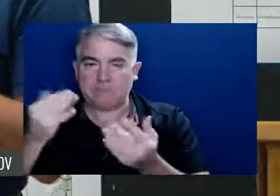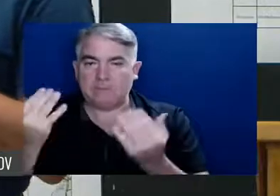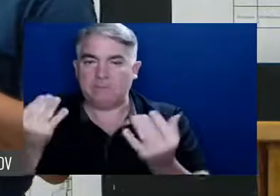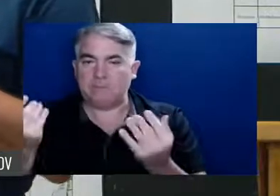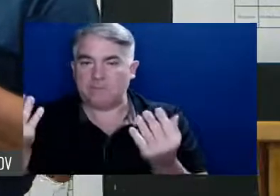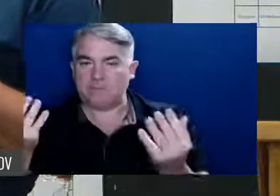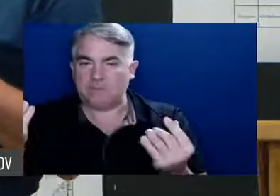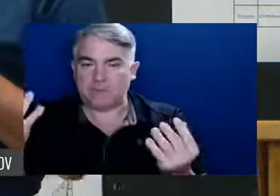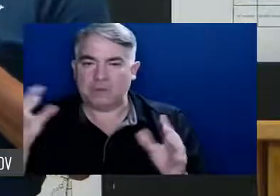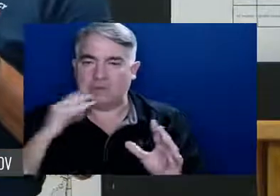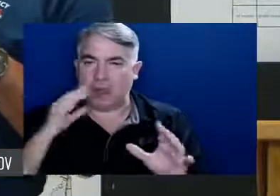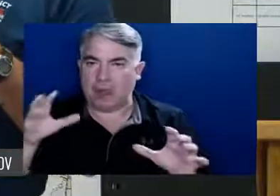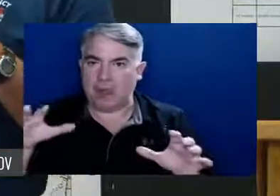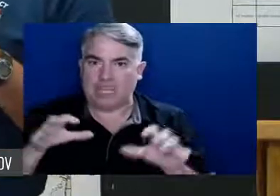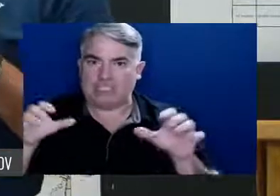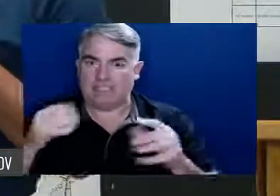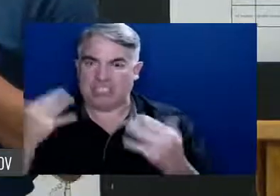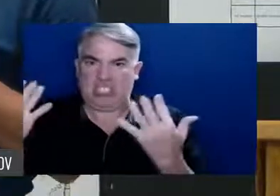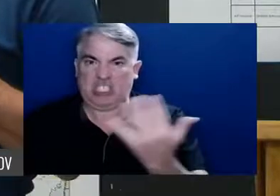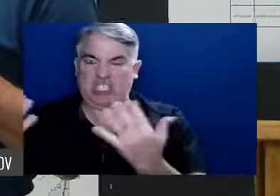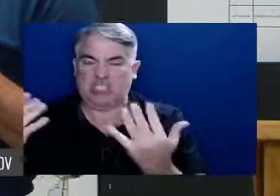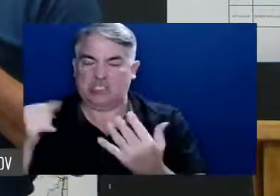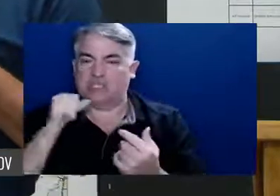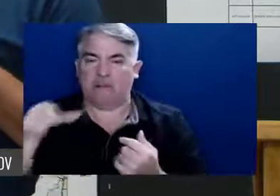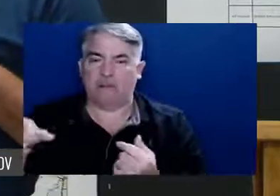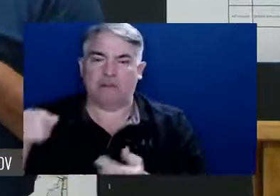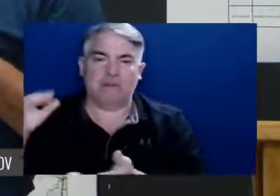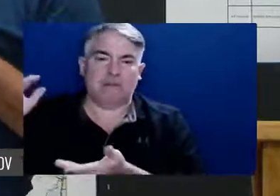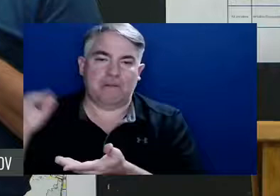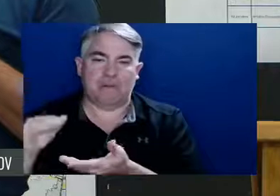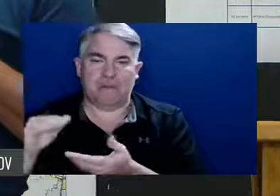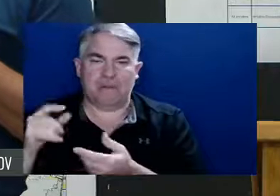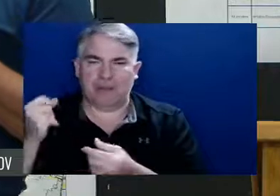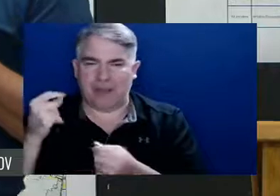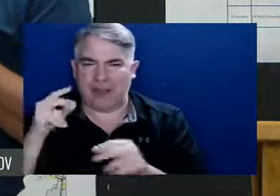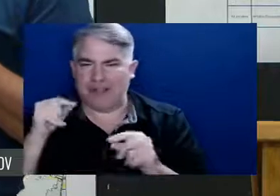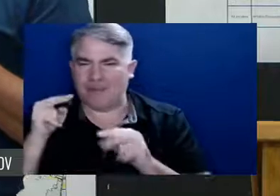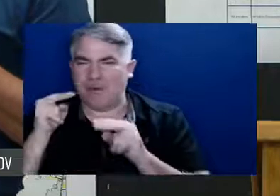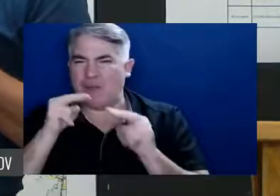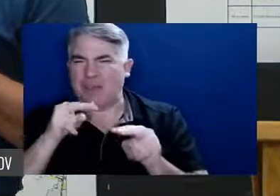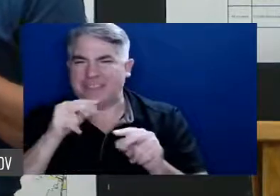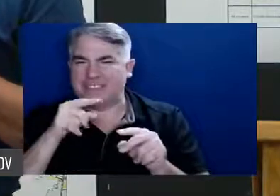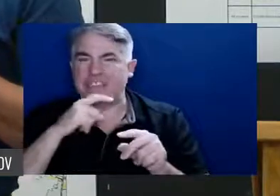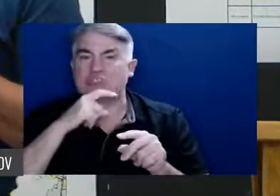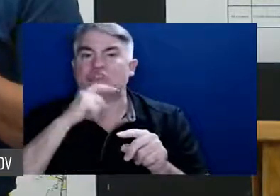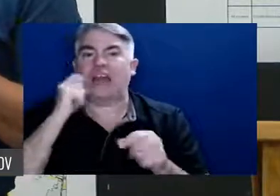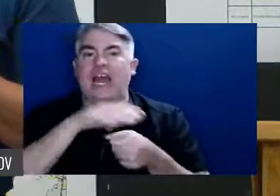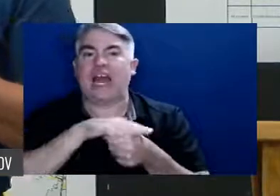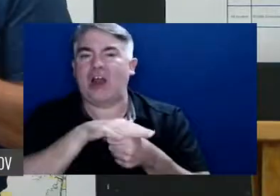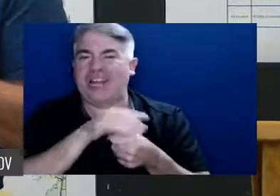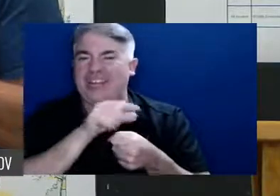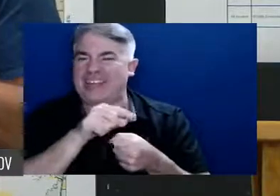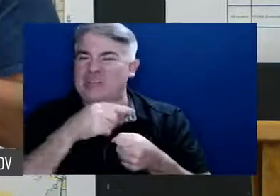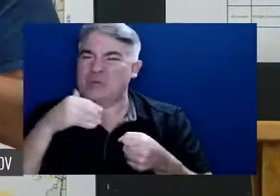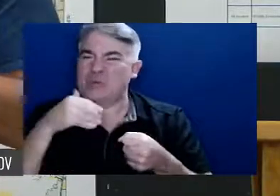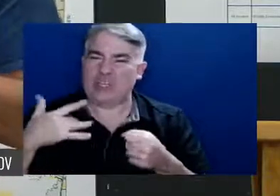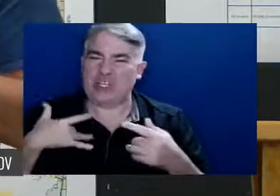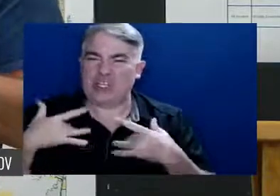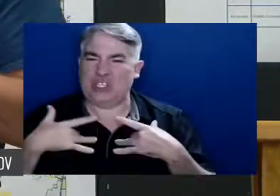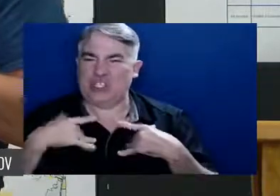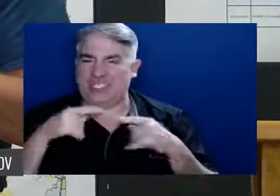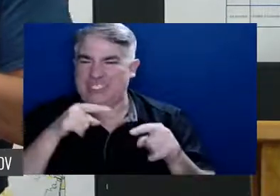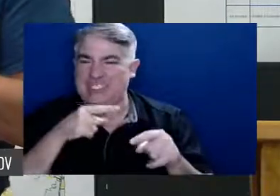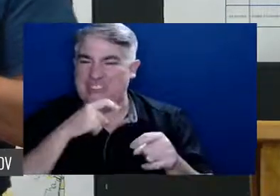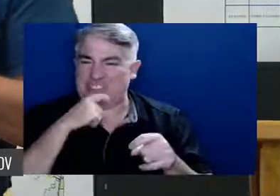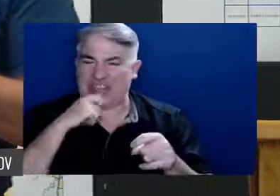see as things dry out, as Jack talked about, where we have the needle cast, those lighter fuels will dry out a little bit faster, so we